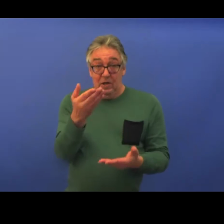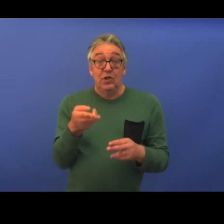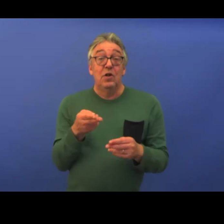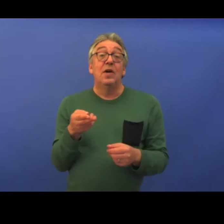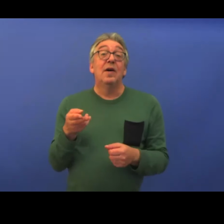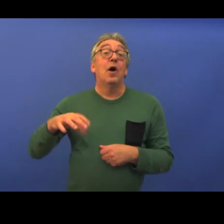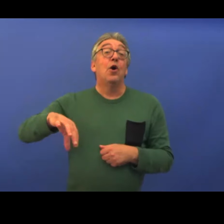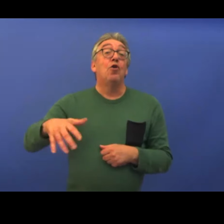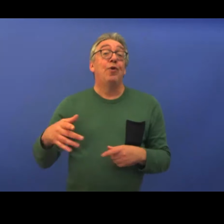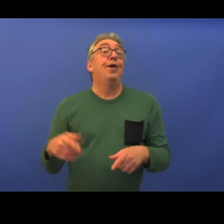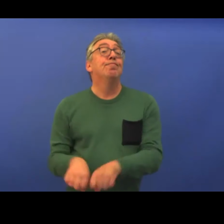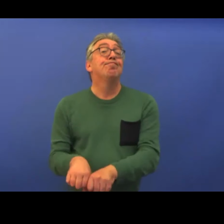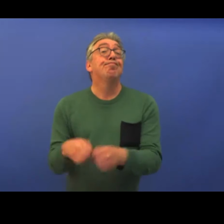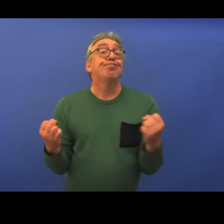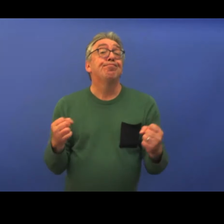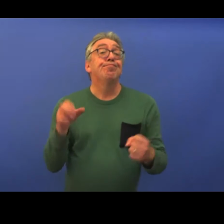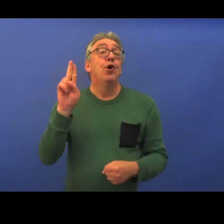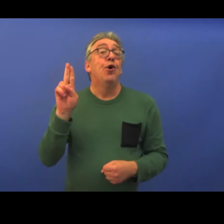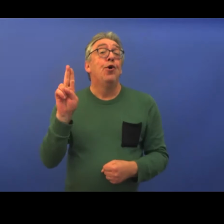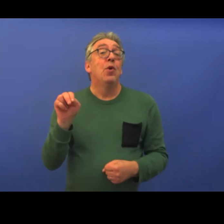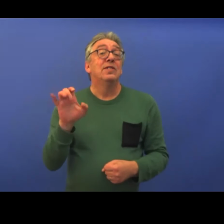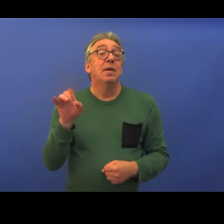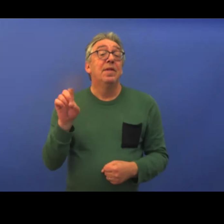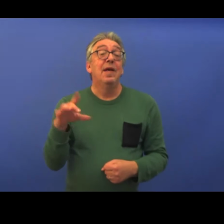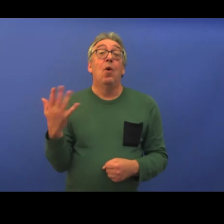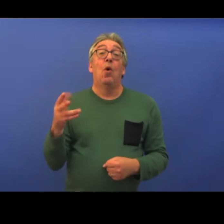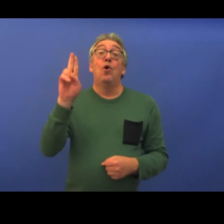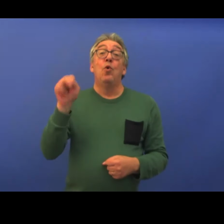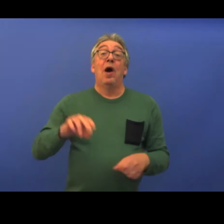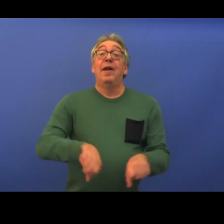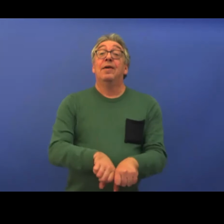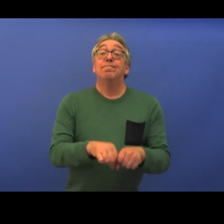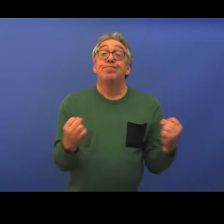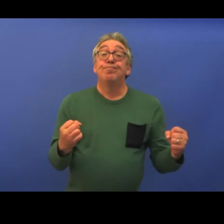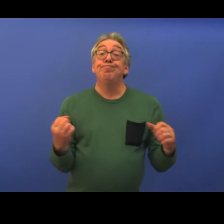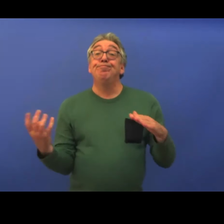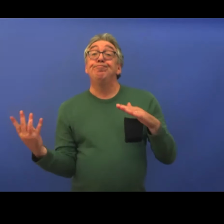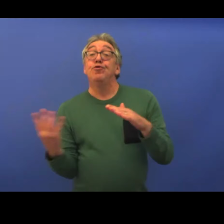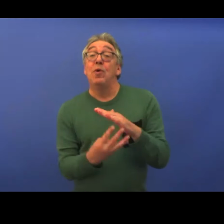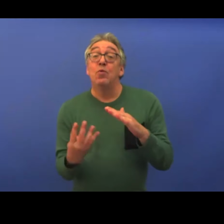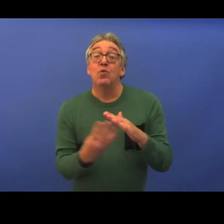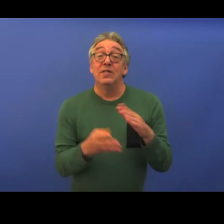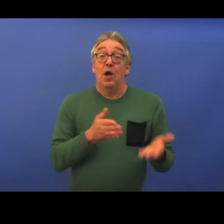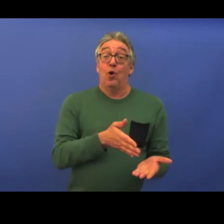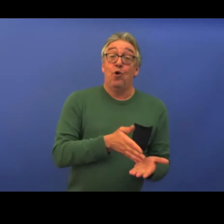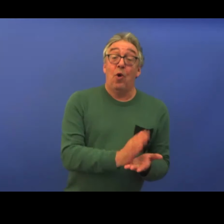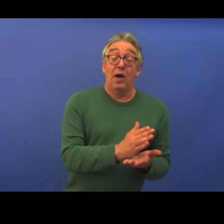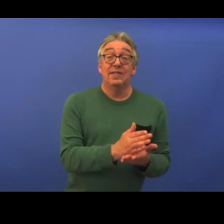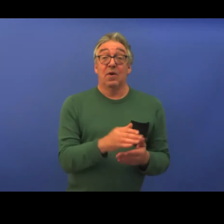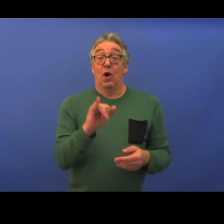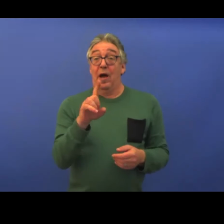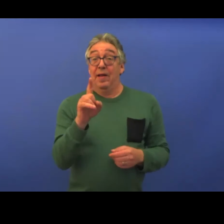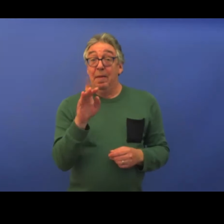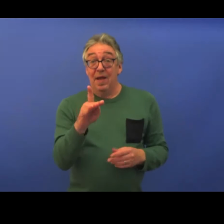CRPD and other treaties that affect refugees, stateless persons, internally displaced persons with